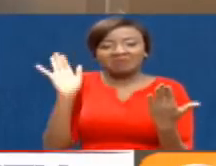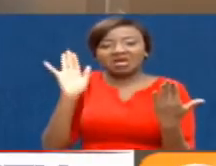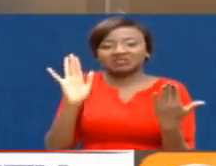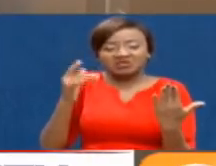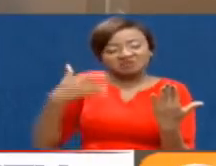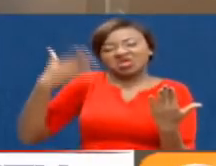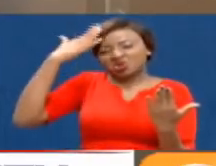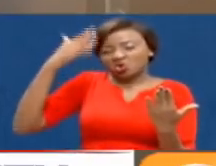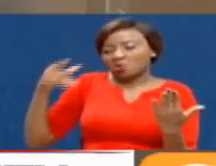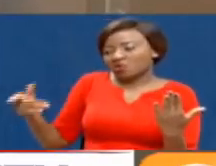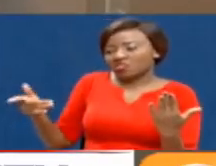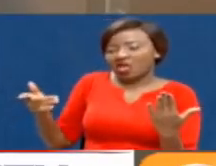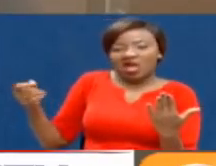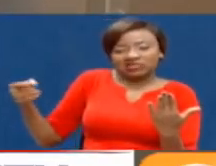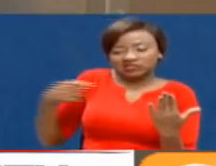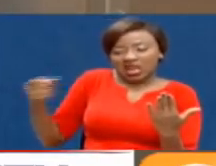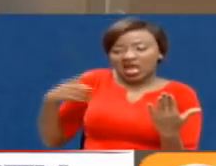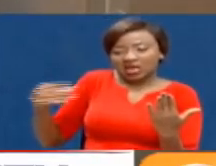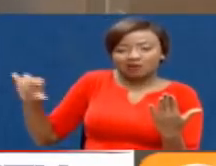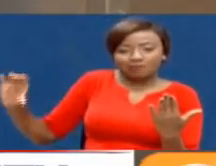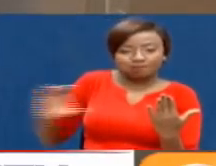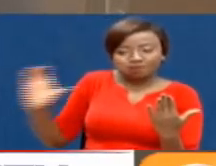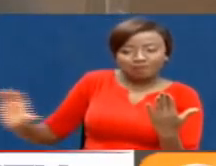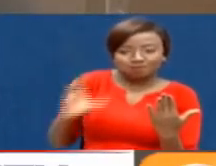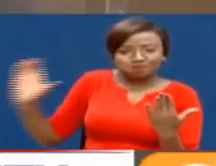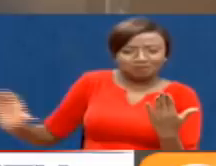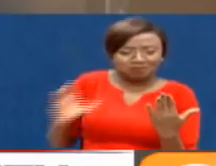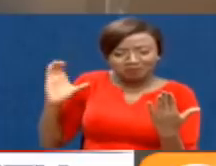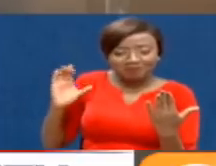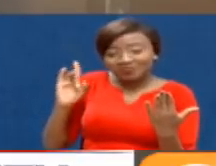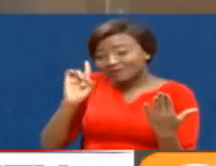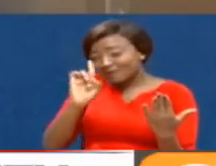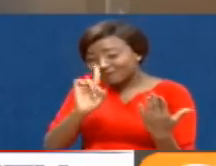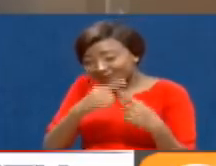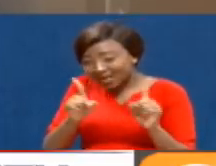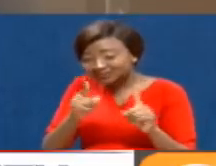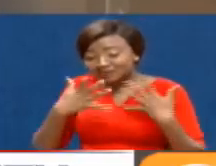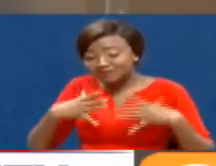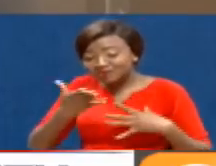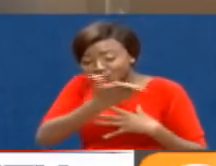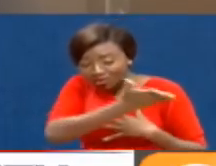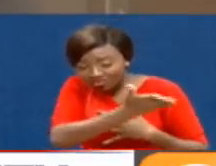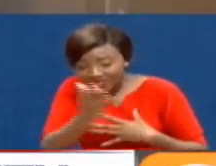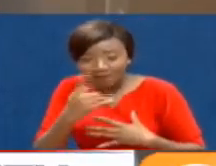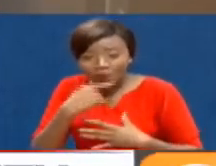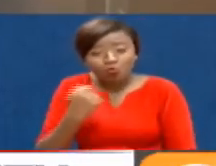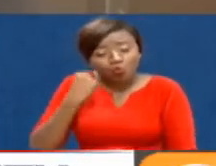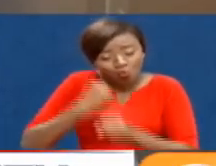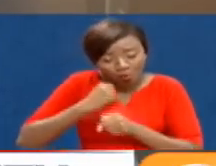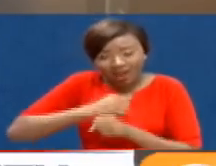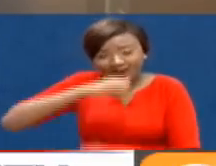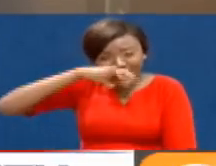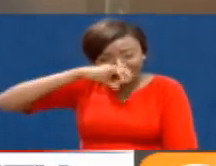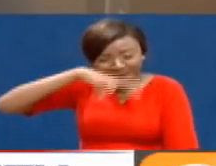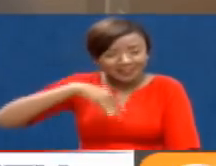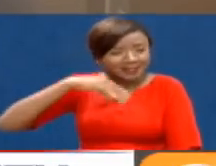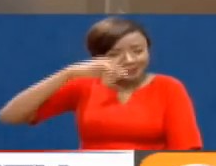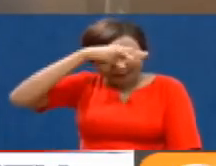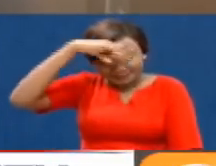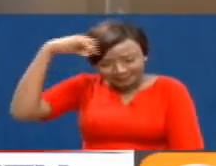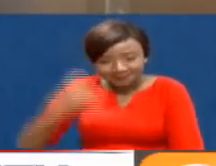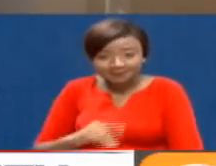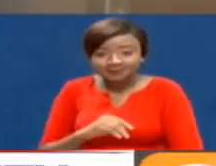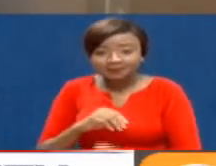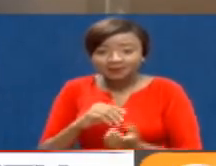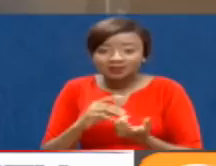monthly paycheck. But for those who have to be out there to do a daily job to make their living, that's how they can feed themselves and their